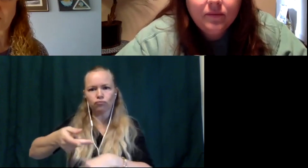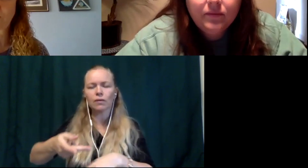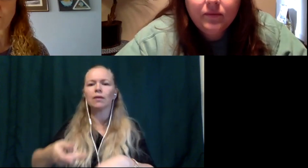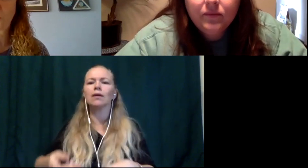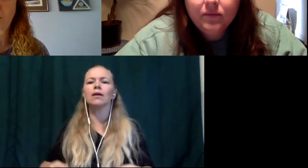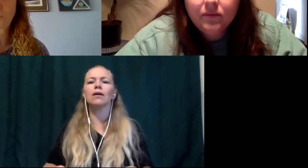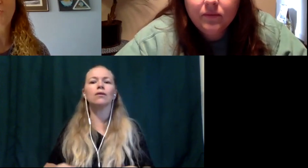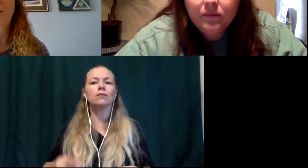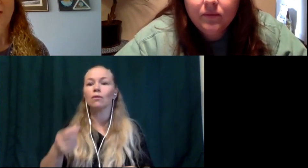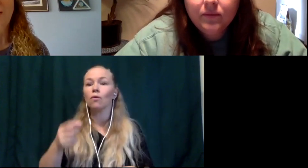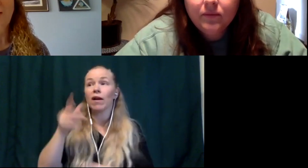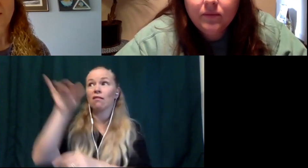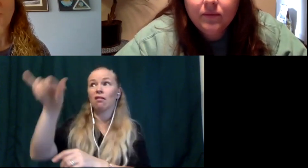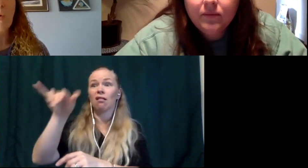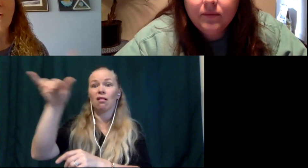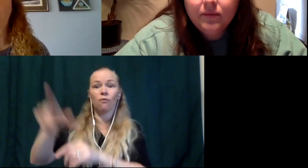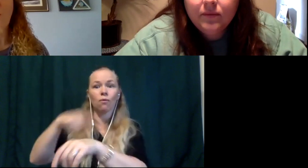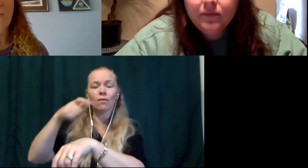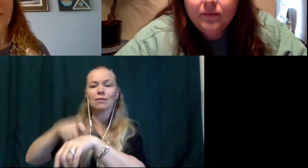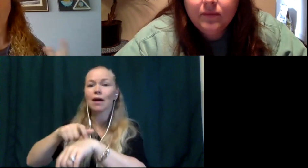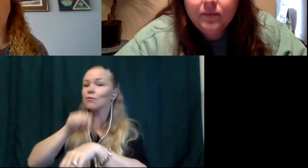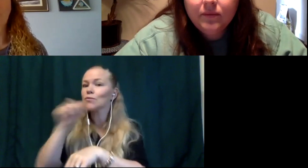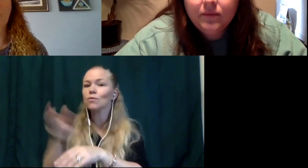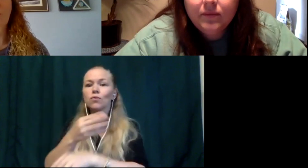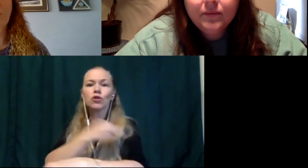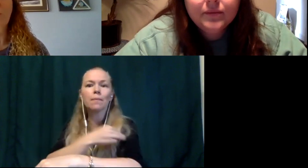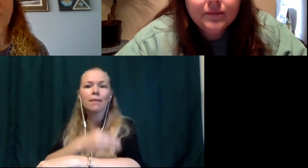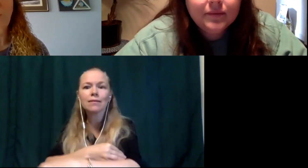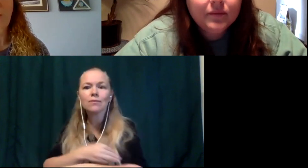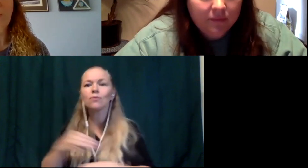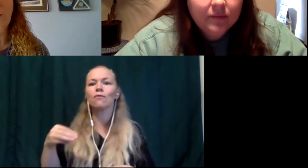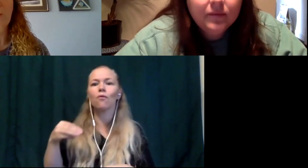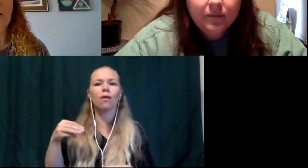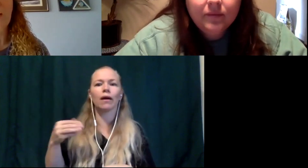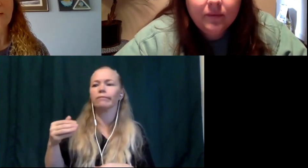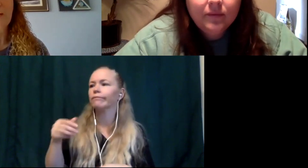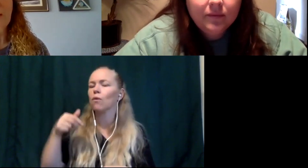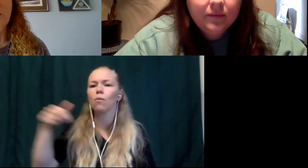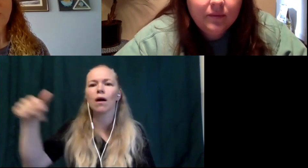your muscles very much to walk around and to move around.